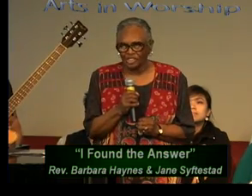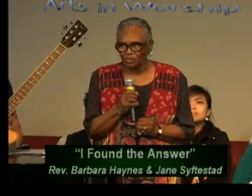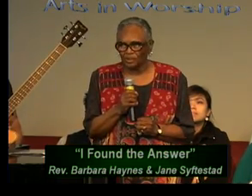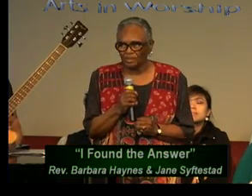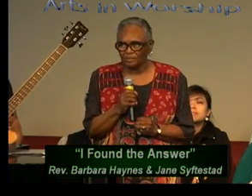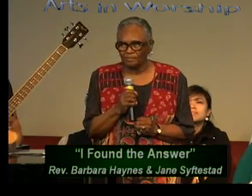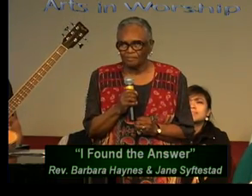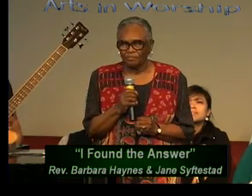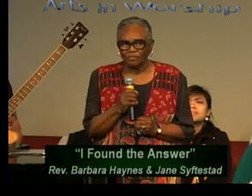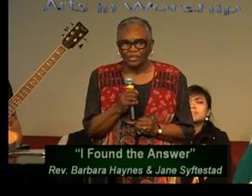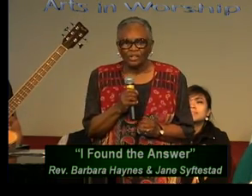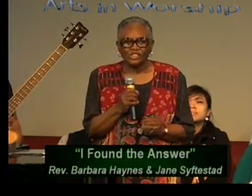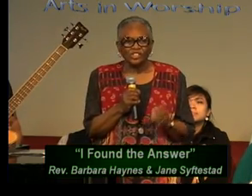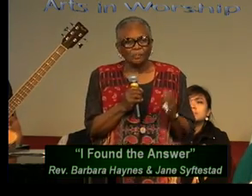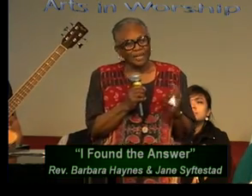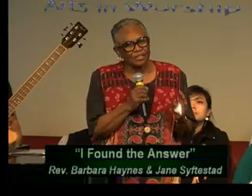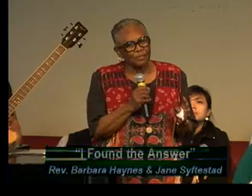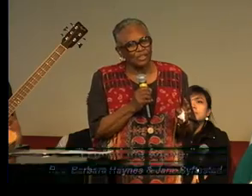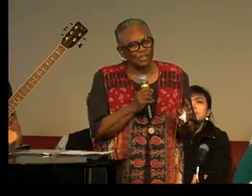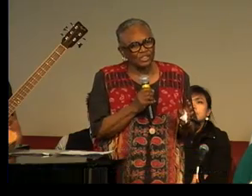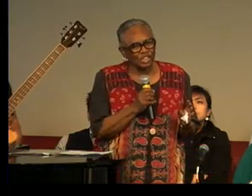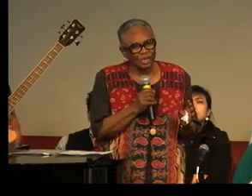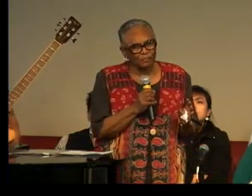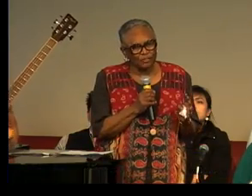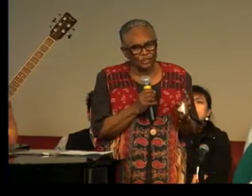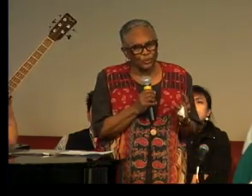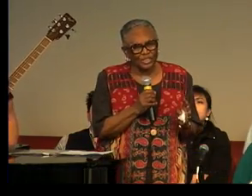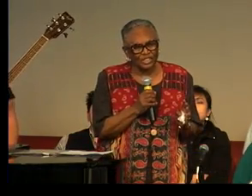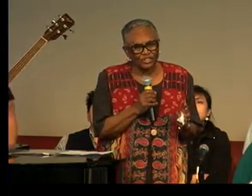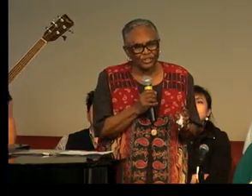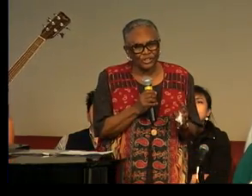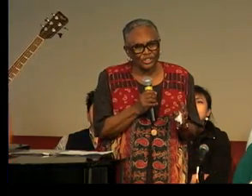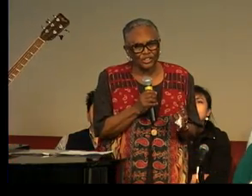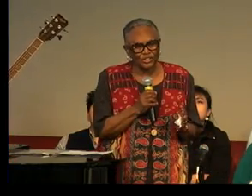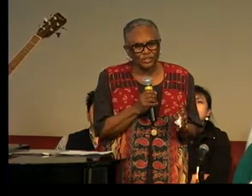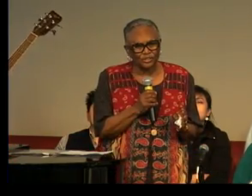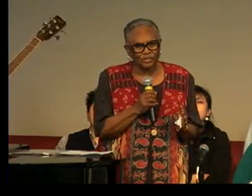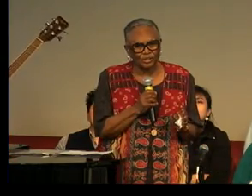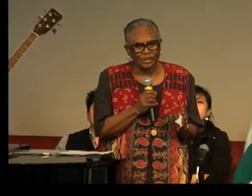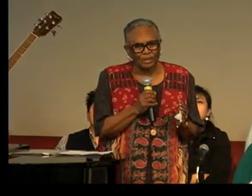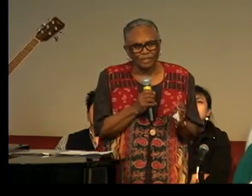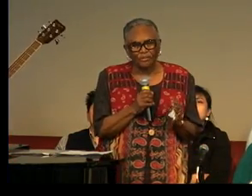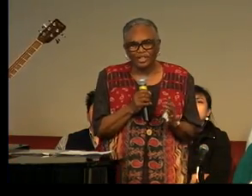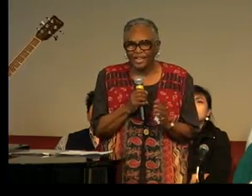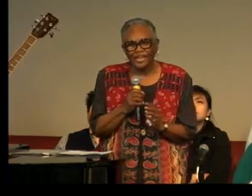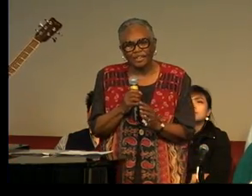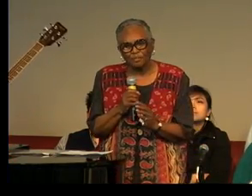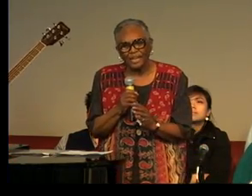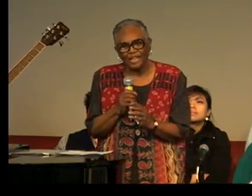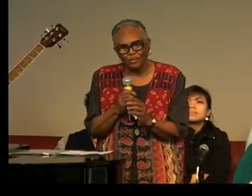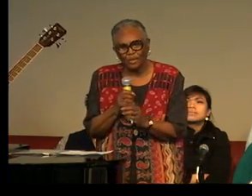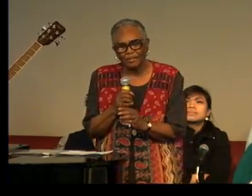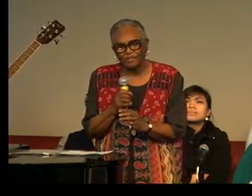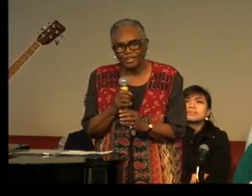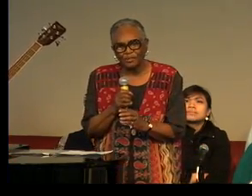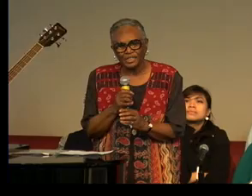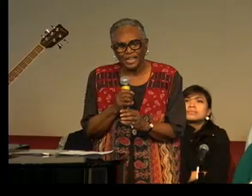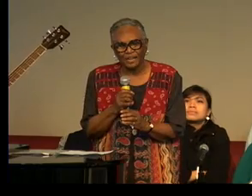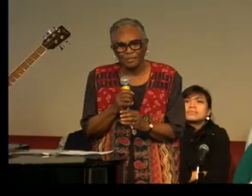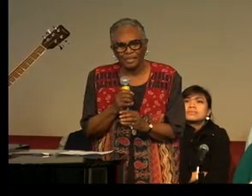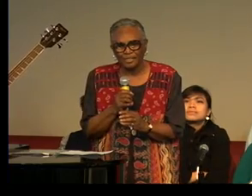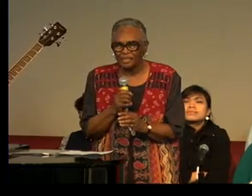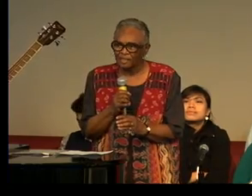of the hospital. Or somebody been on a job for 20 and 30 years, thought they had it made, ready for